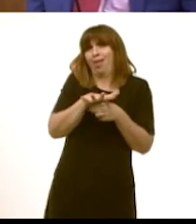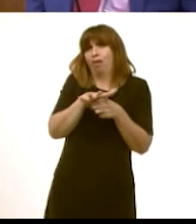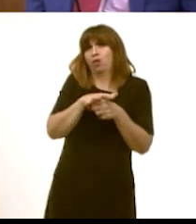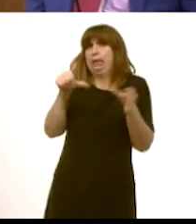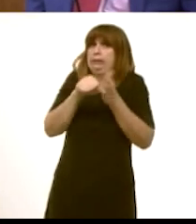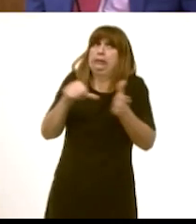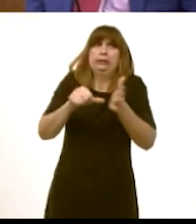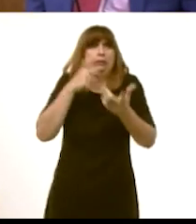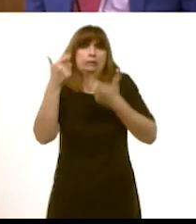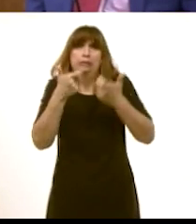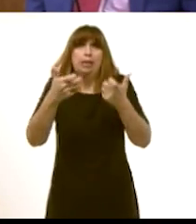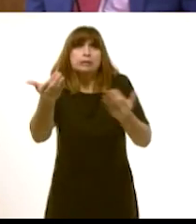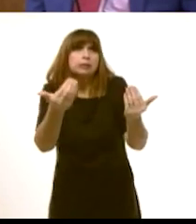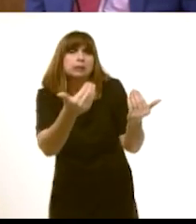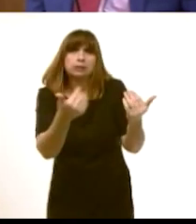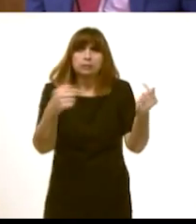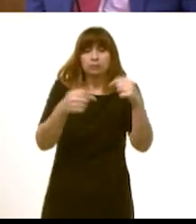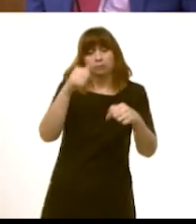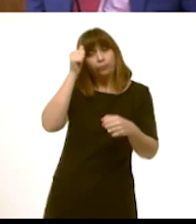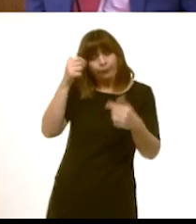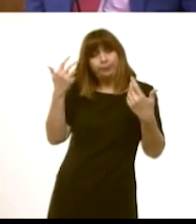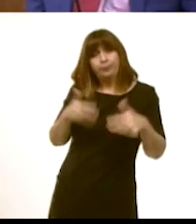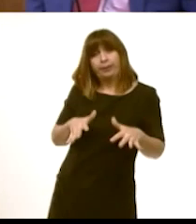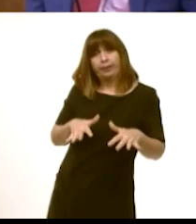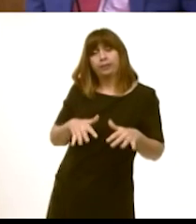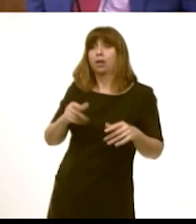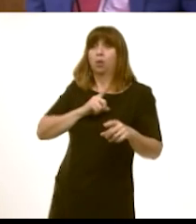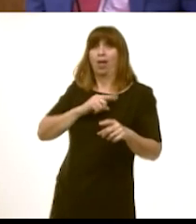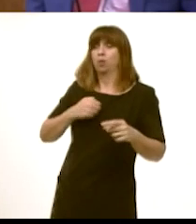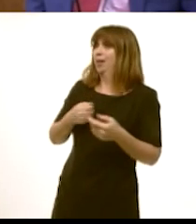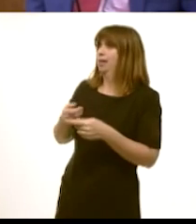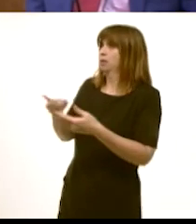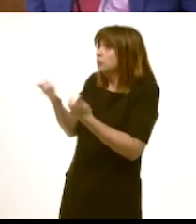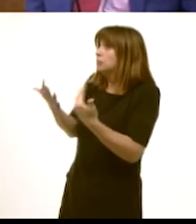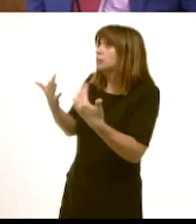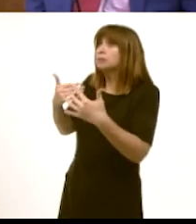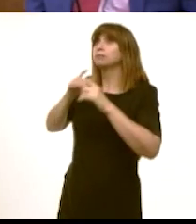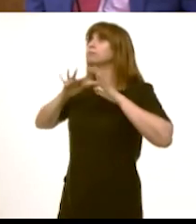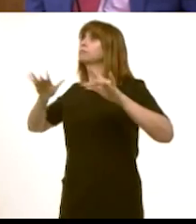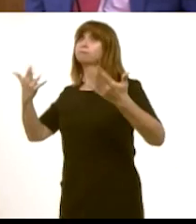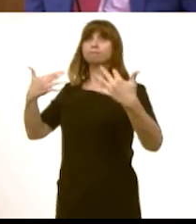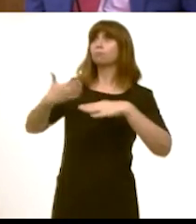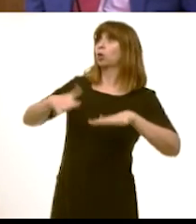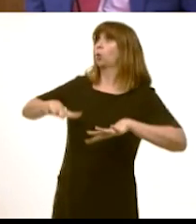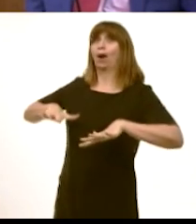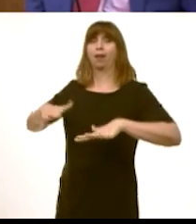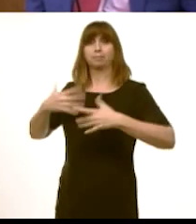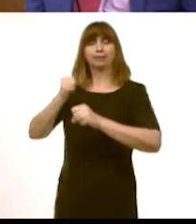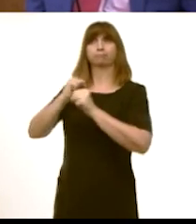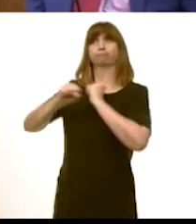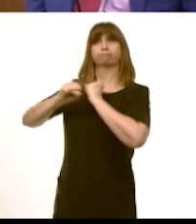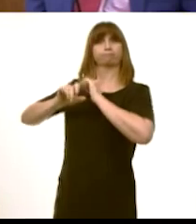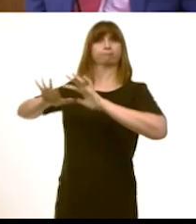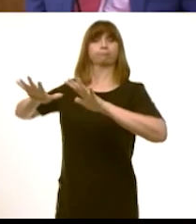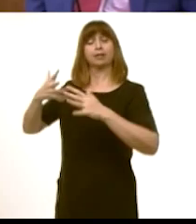That's been the case for some years, and that's why we have in place our recruitment campaign. But we do, in fact, well, not just anticipate, we know that there are junior